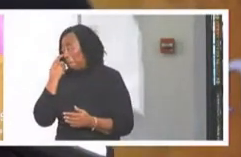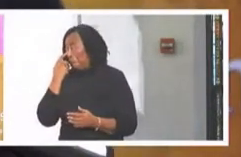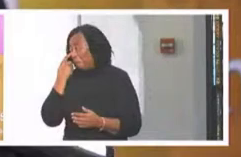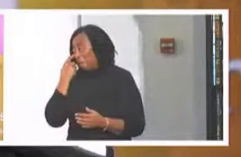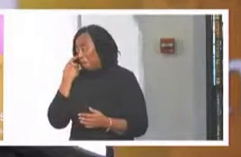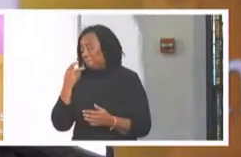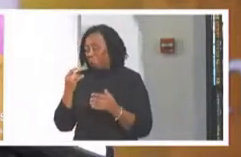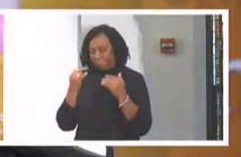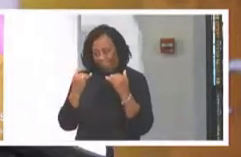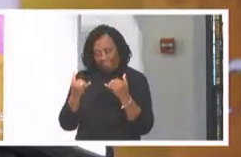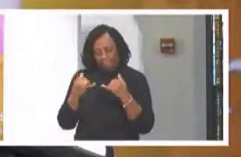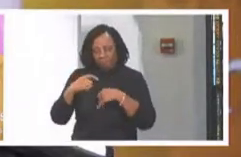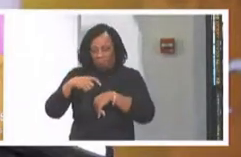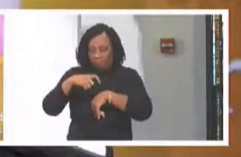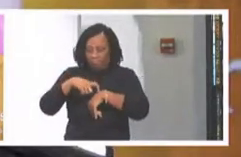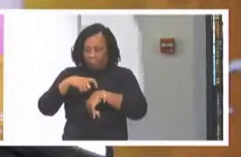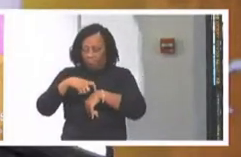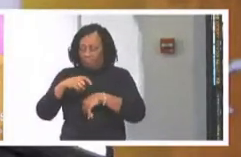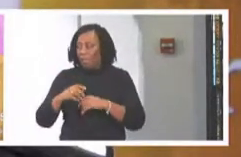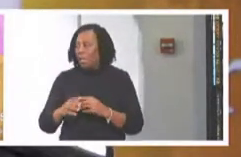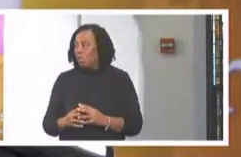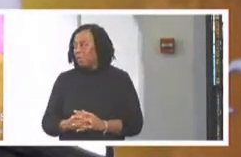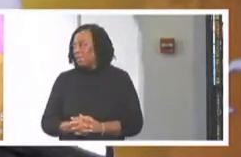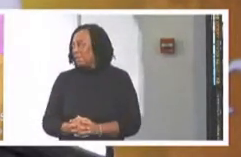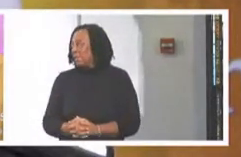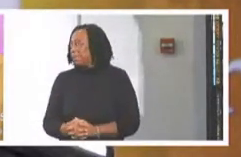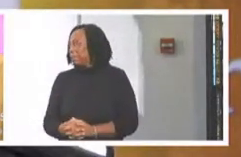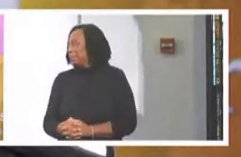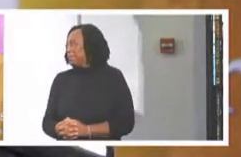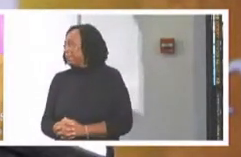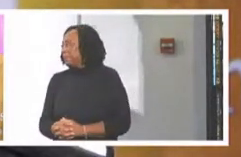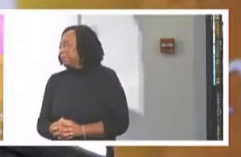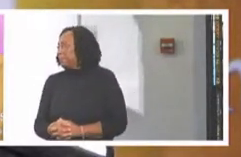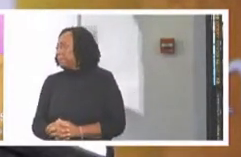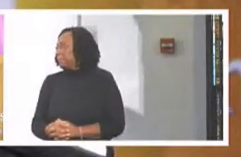This is your time. Yes.